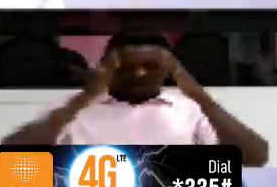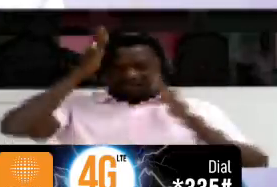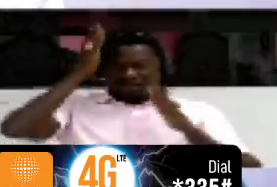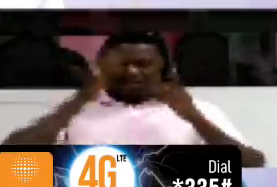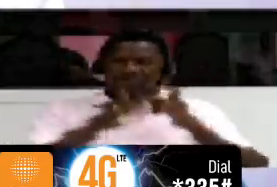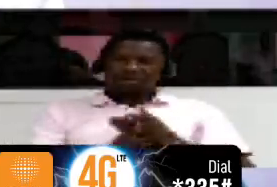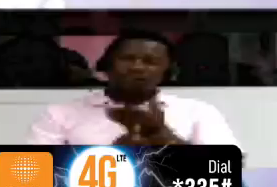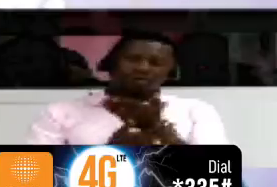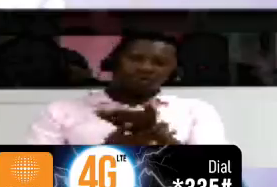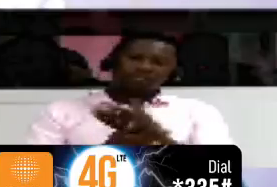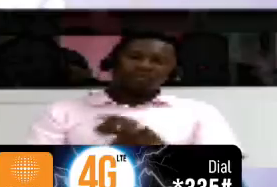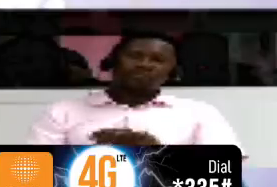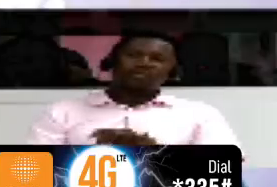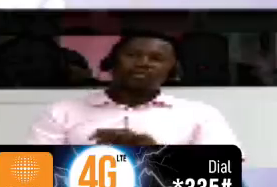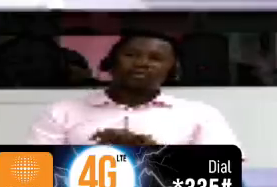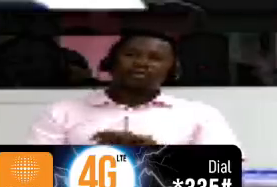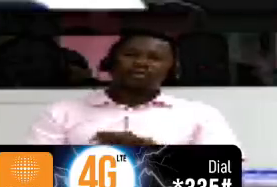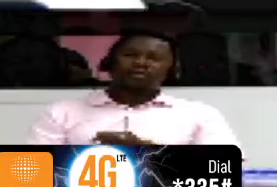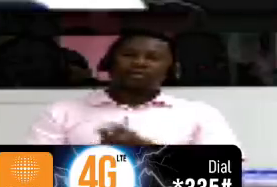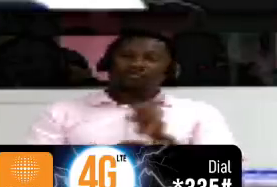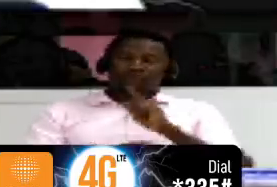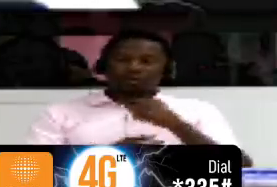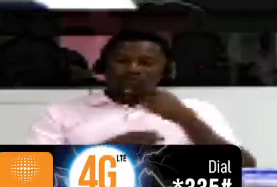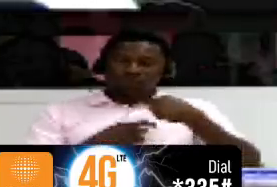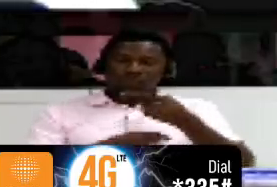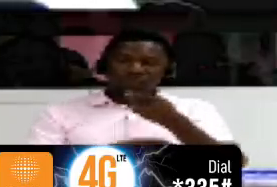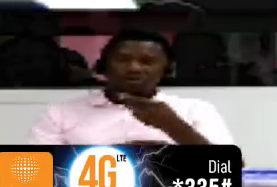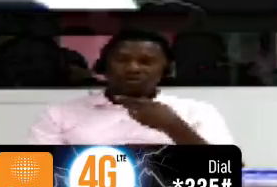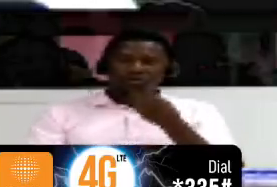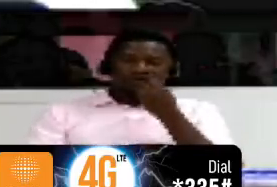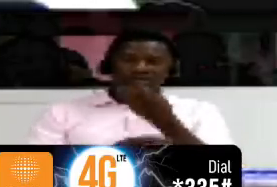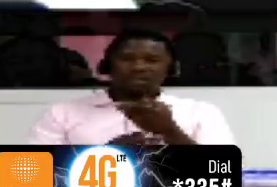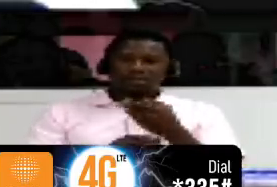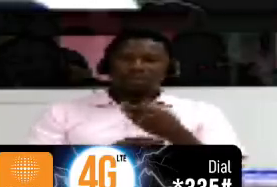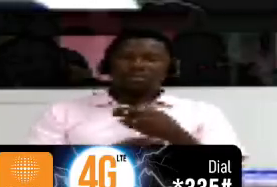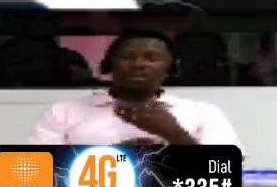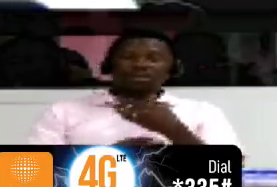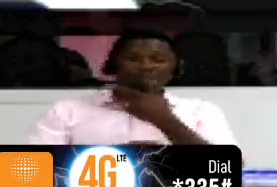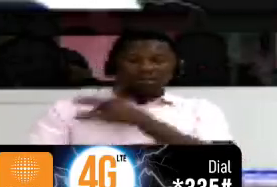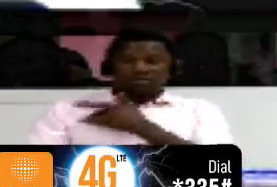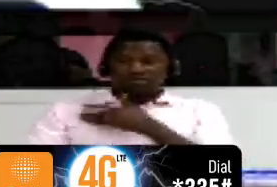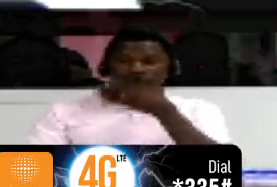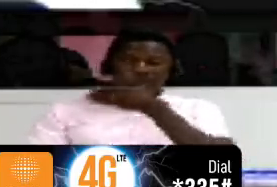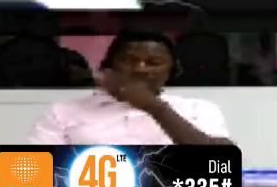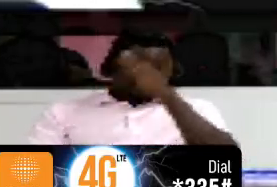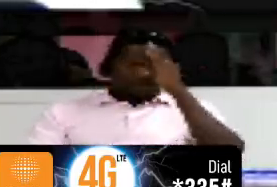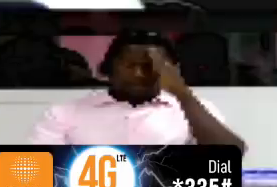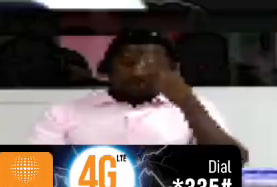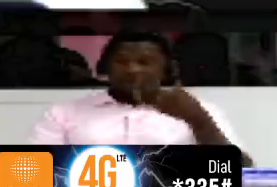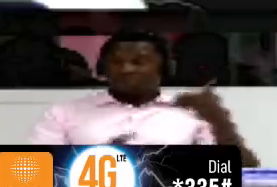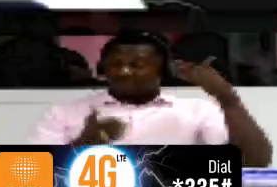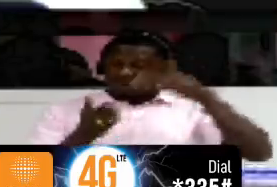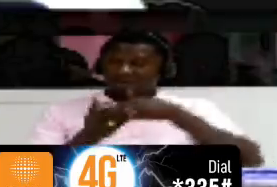And from what you said, he lived in Brikham and continues to live in Brikham. I believe so, yes.